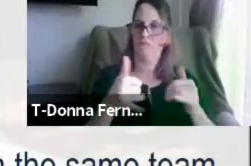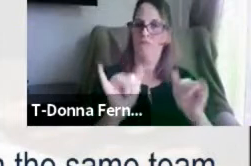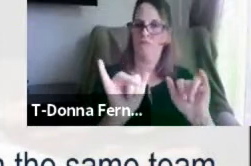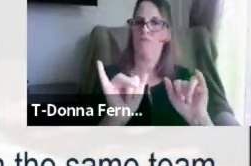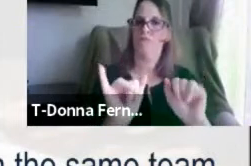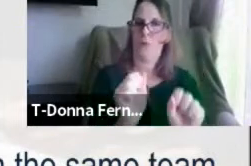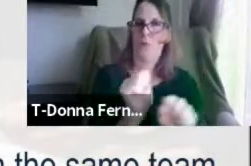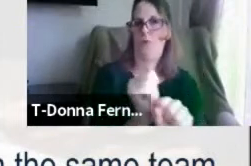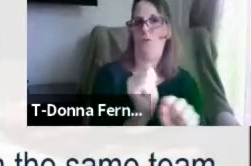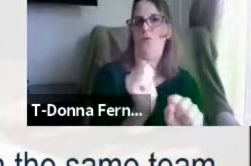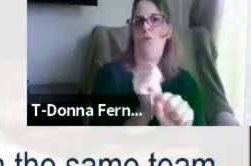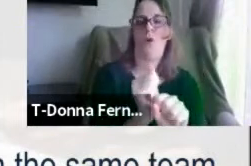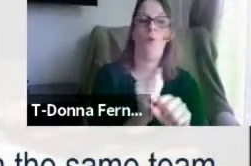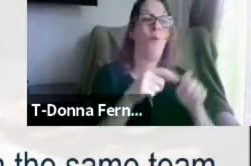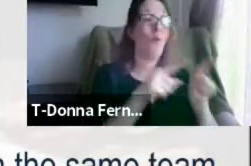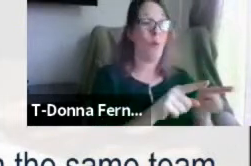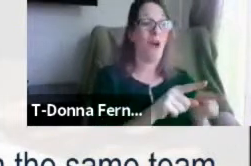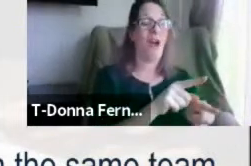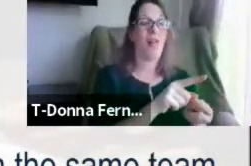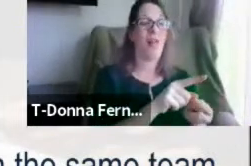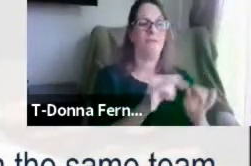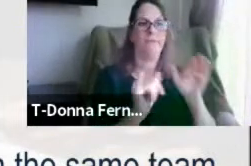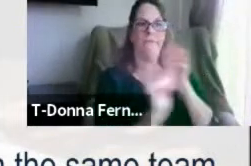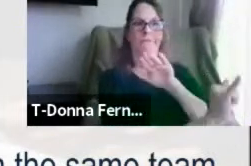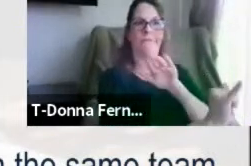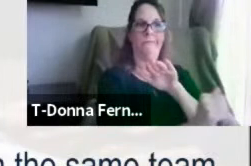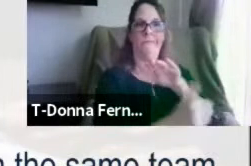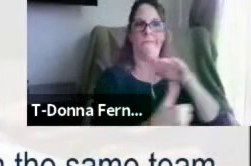site while team A is in quarantine.